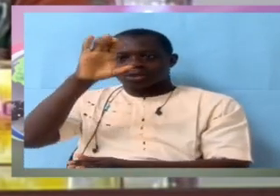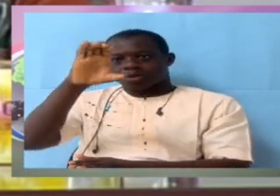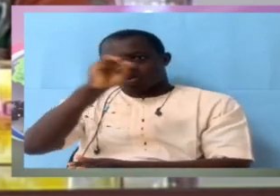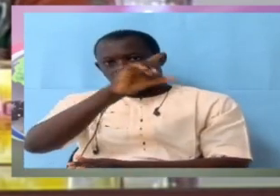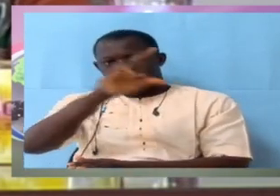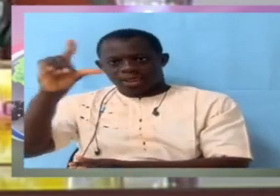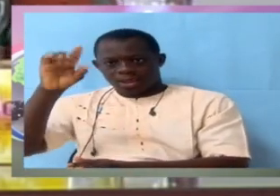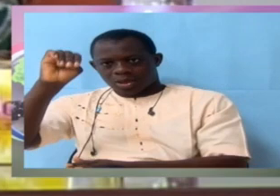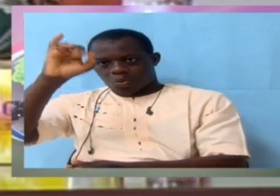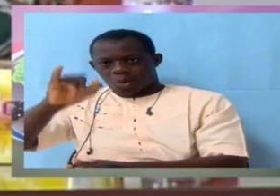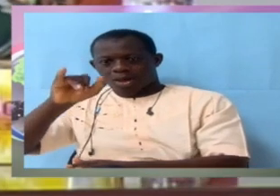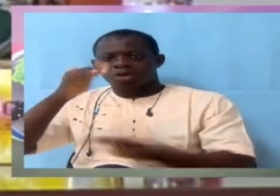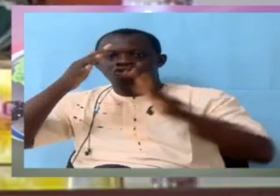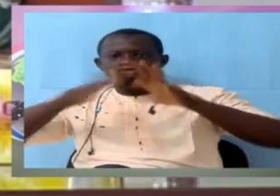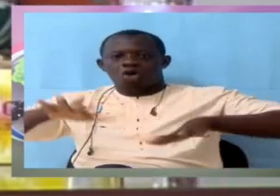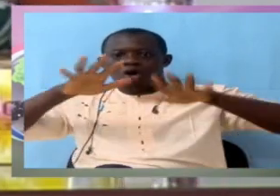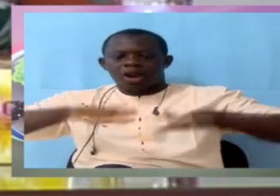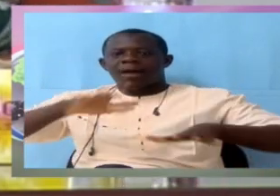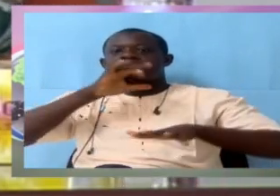man.